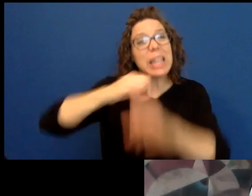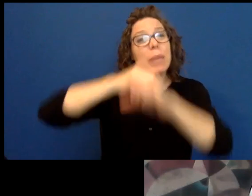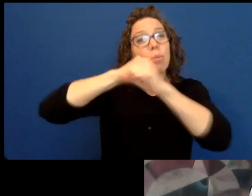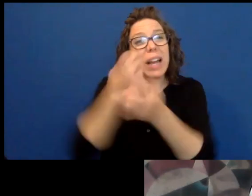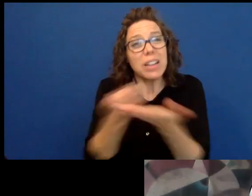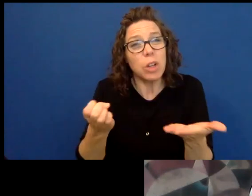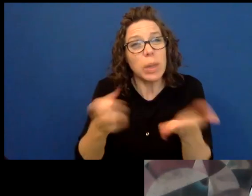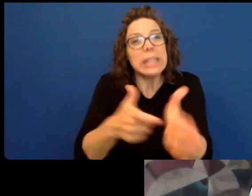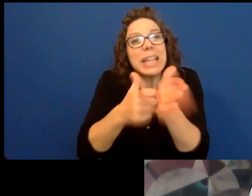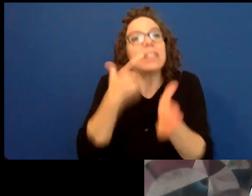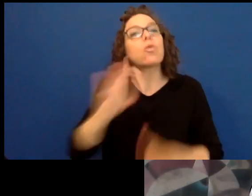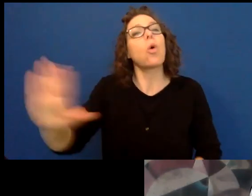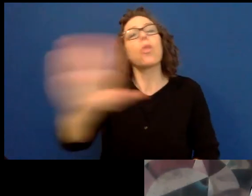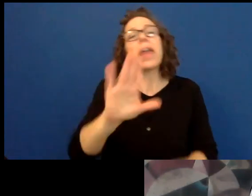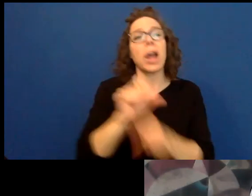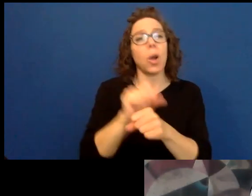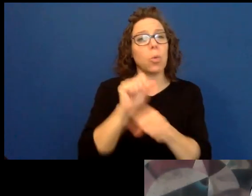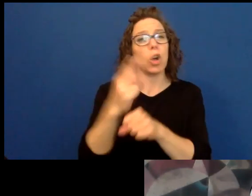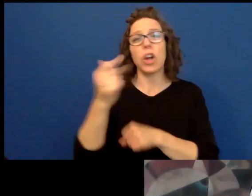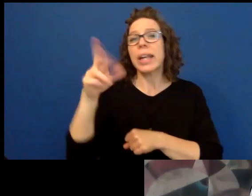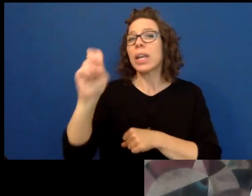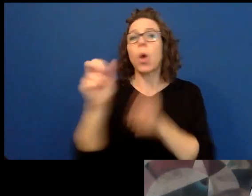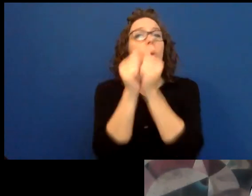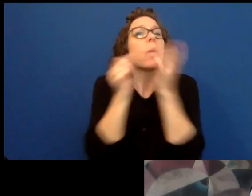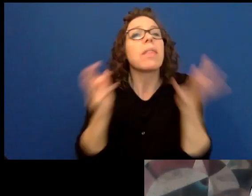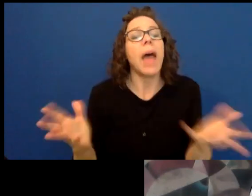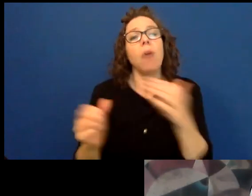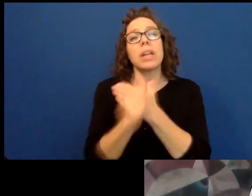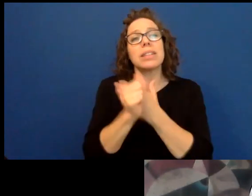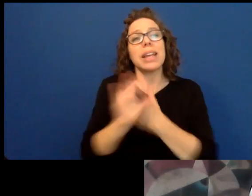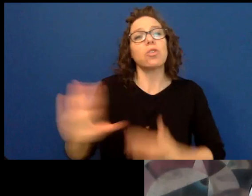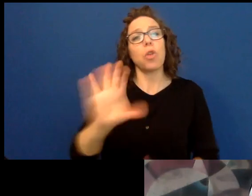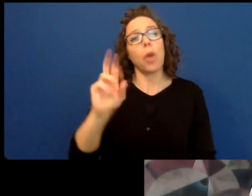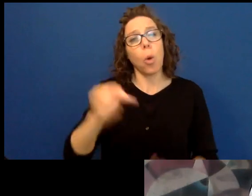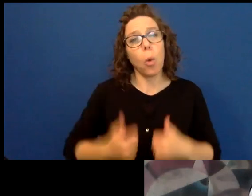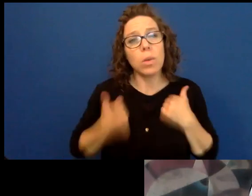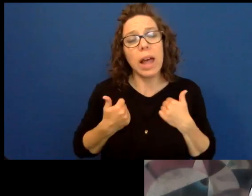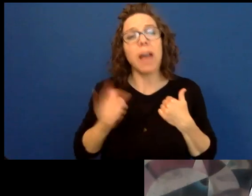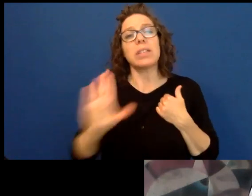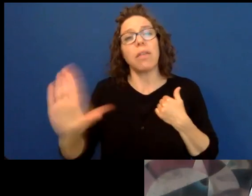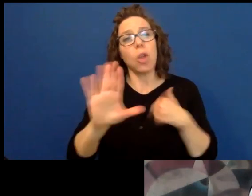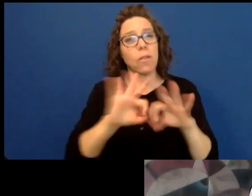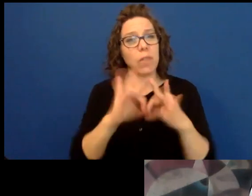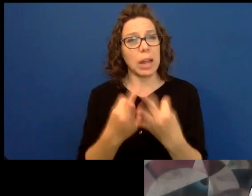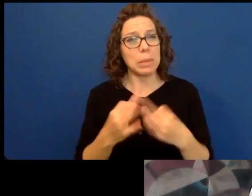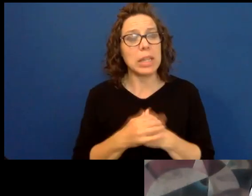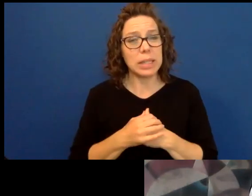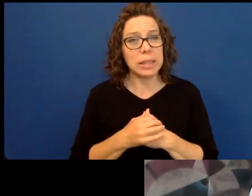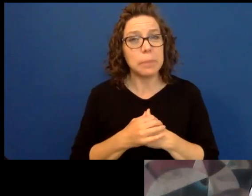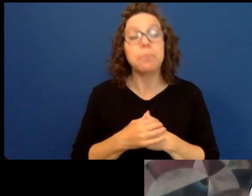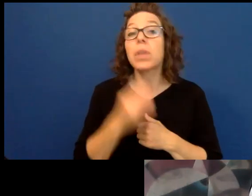their heroic work without needlessly endangering themselves and their families. So in the Jewish